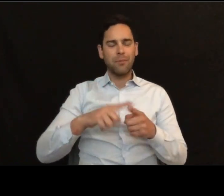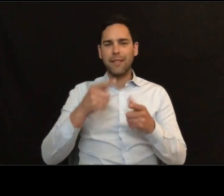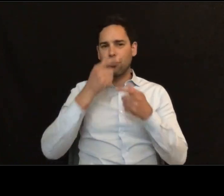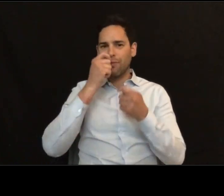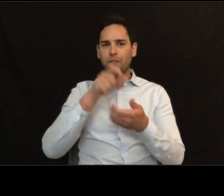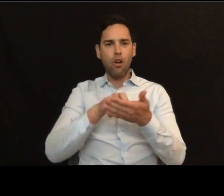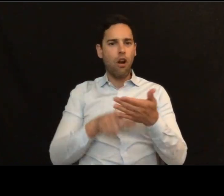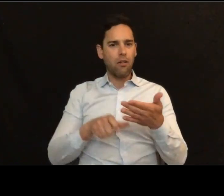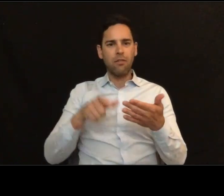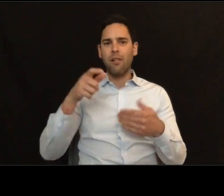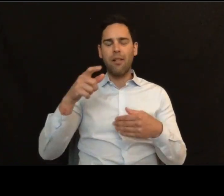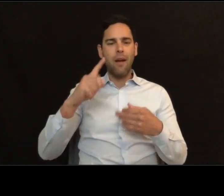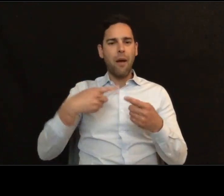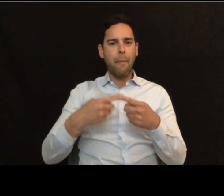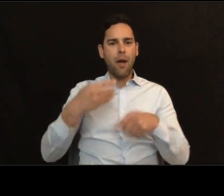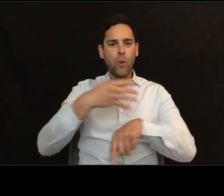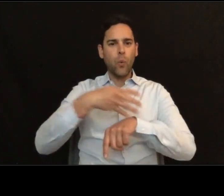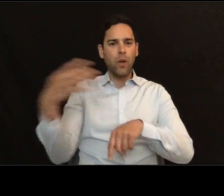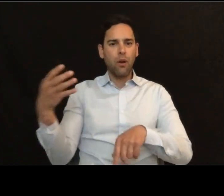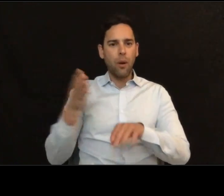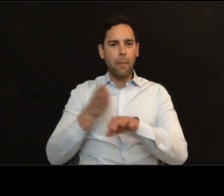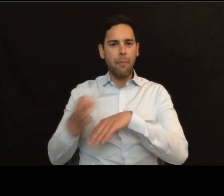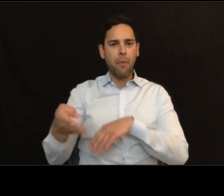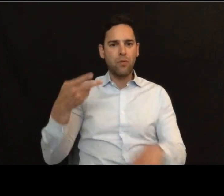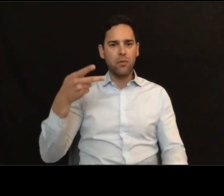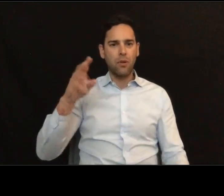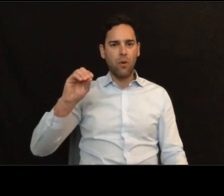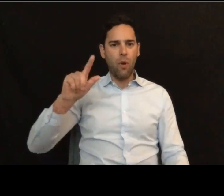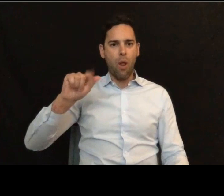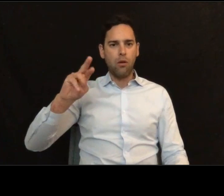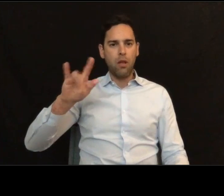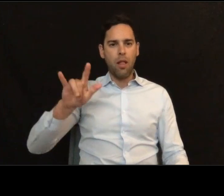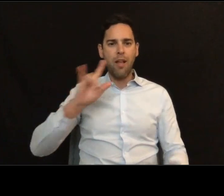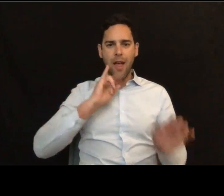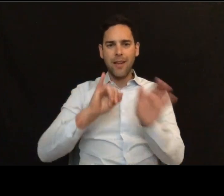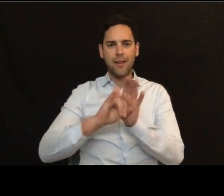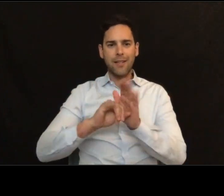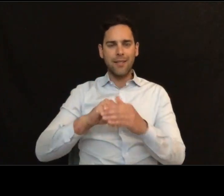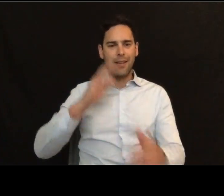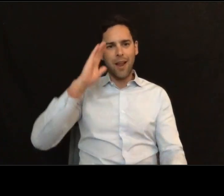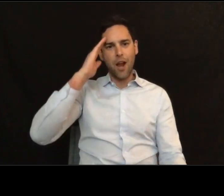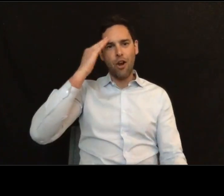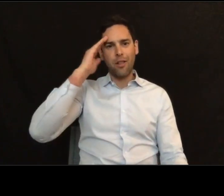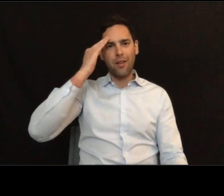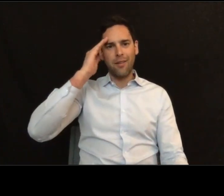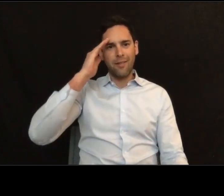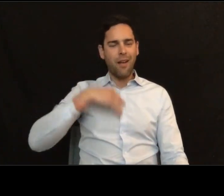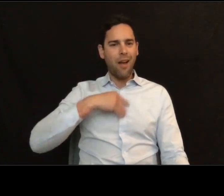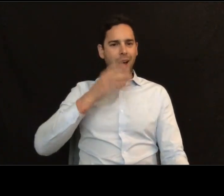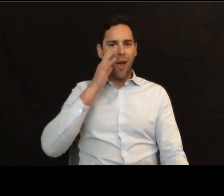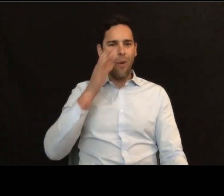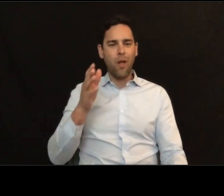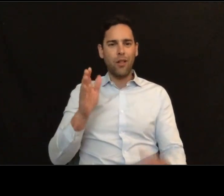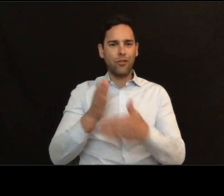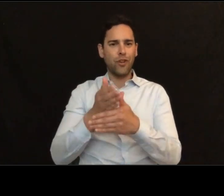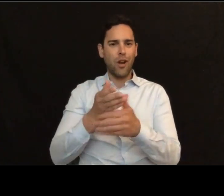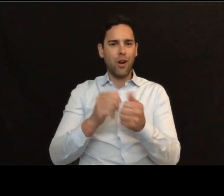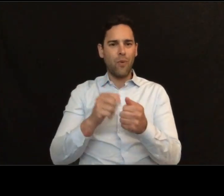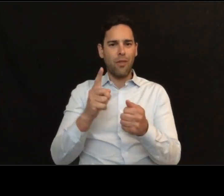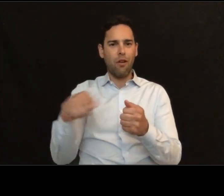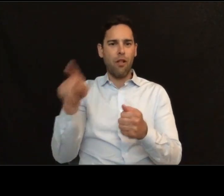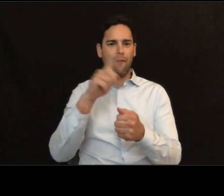in Ireland, and I'm going to share that with all of you. There's a chat widget